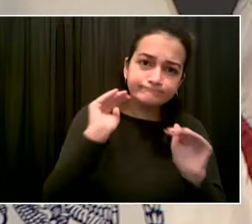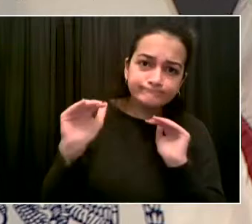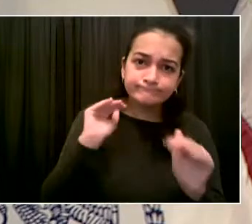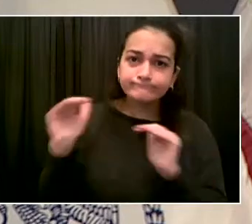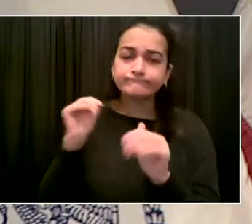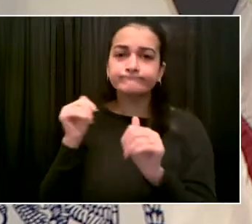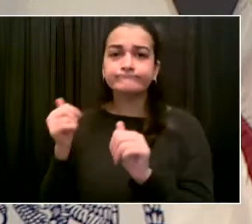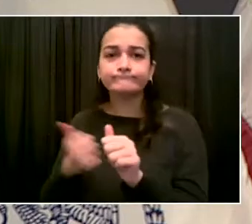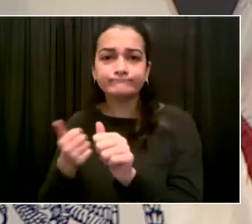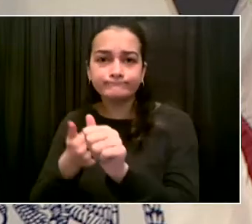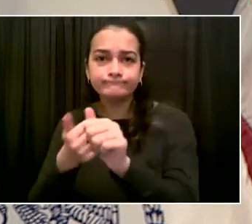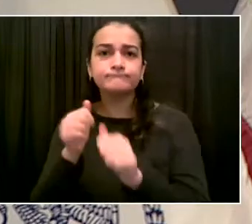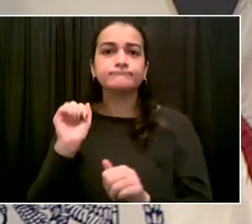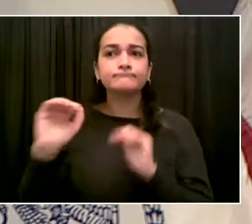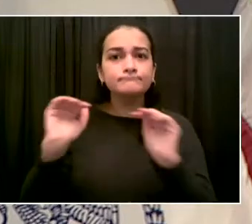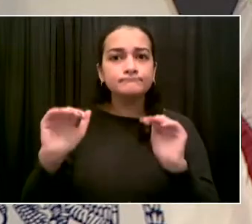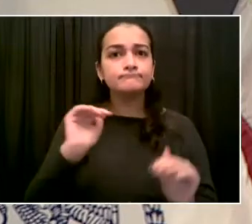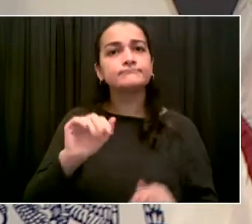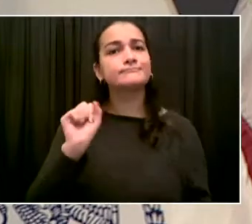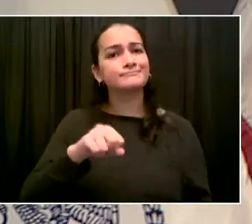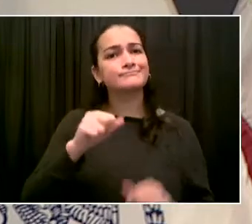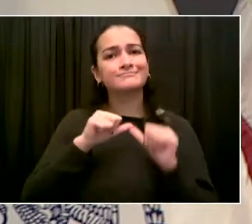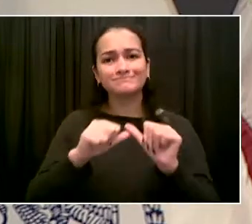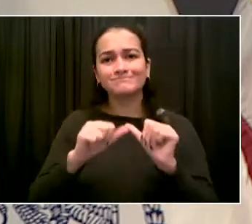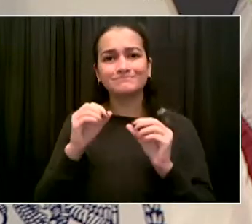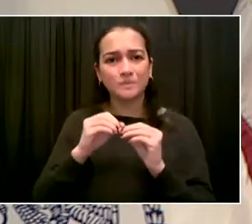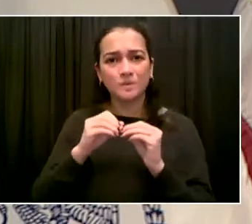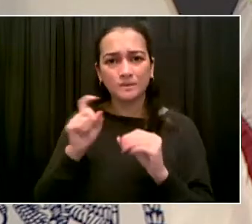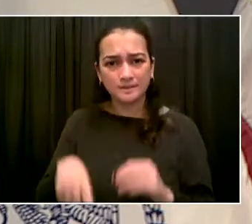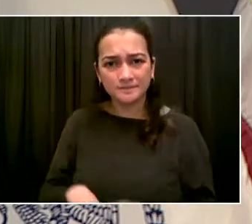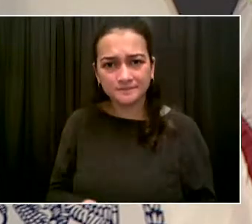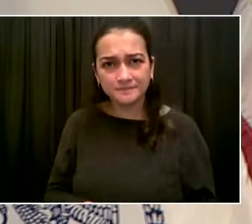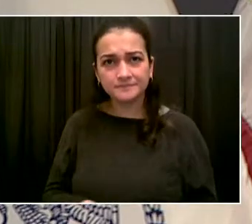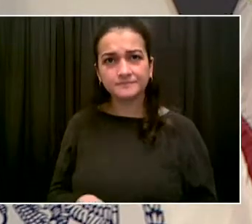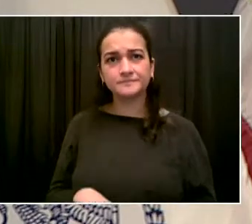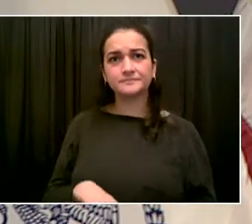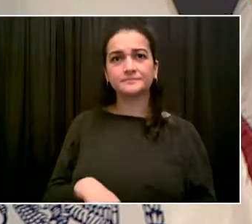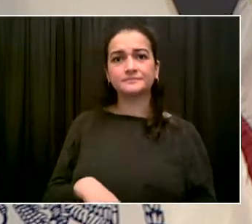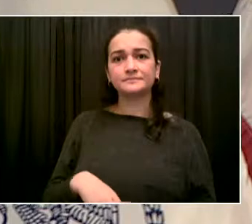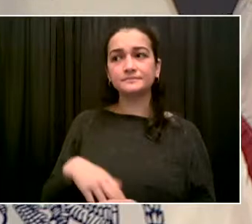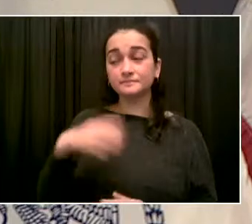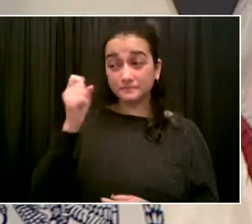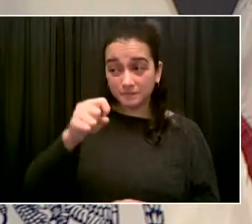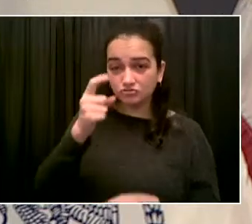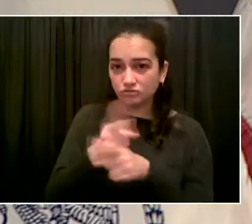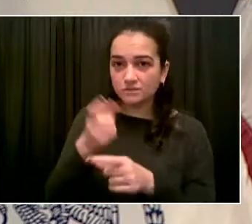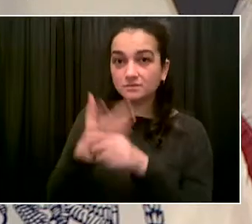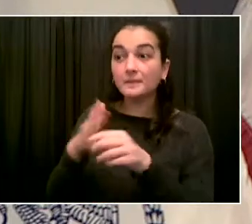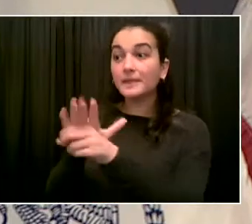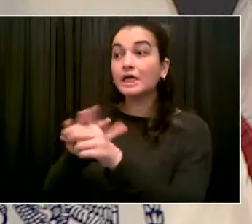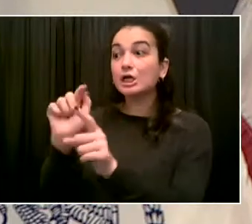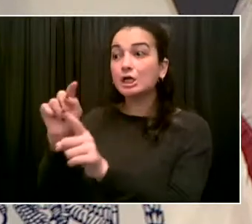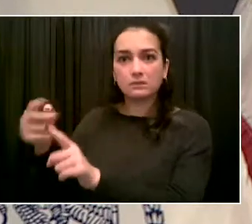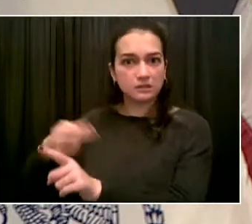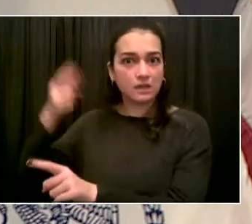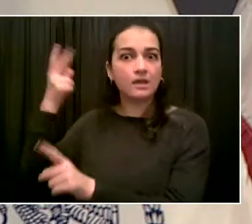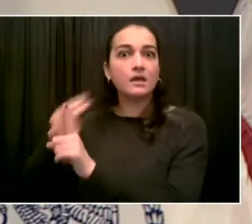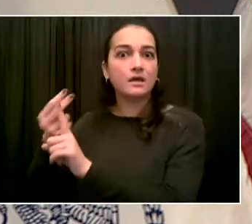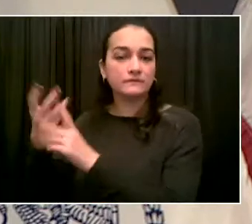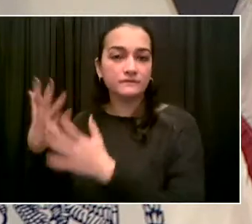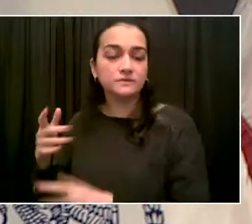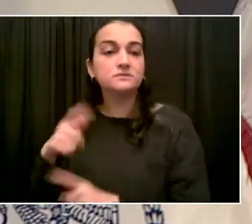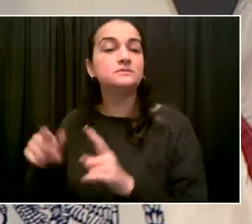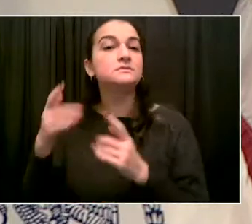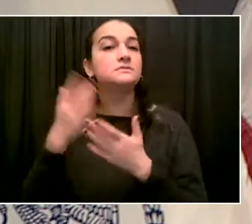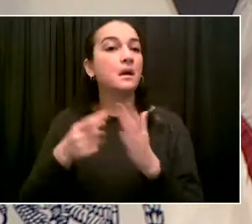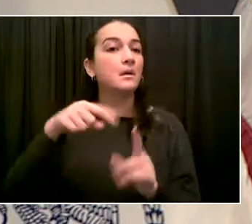to emphasize. We have the $100 incentive available. We're going to continue to do the outreach, working with community groups, houses of worship. Also,